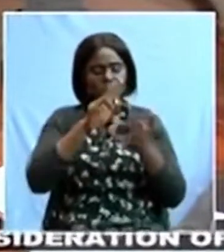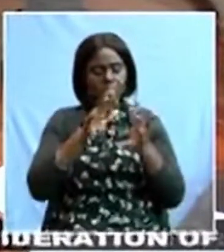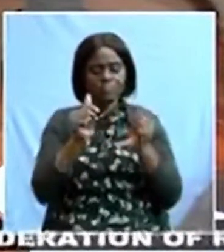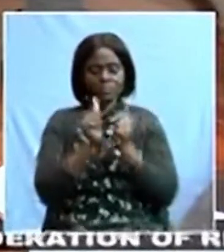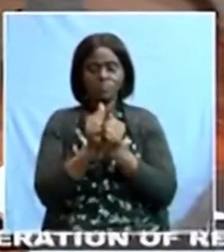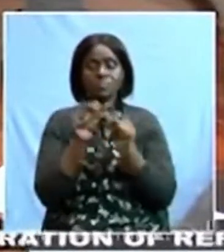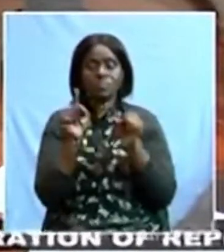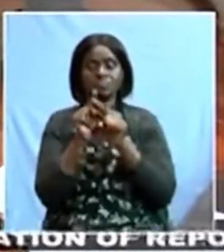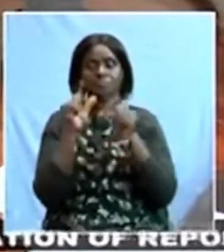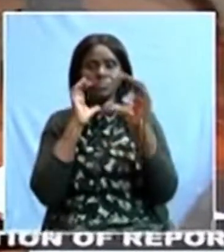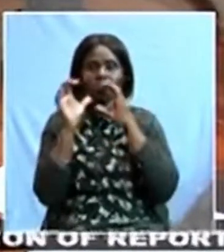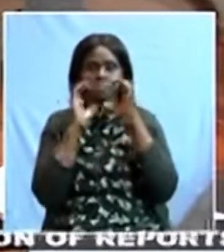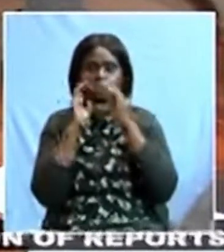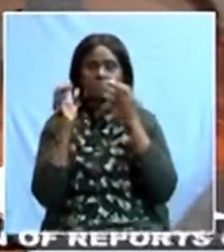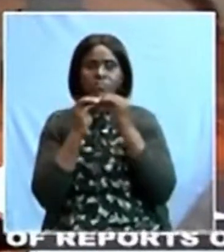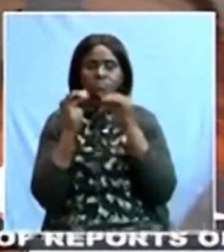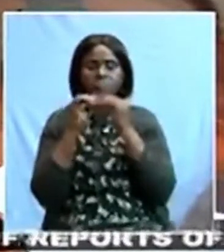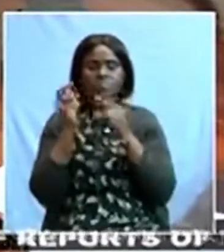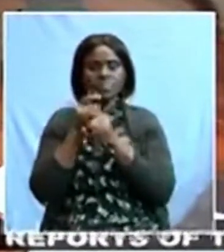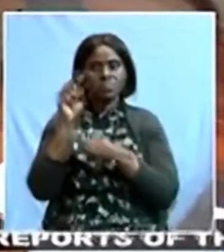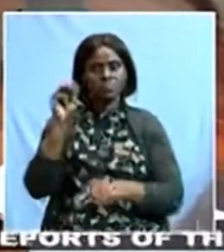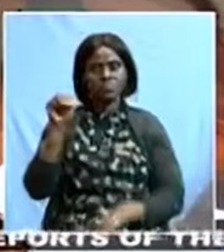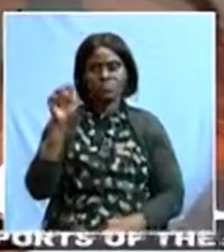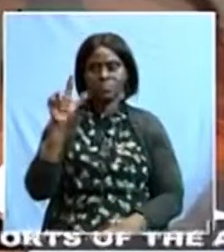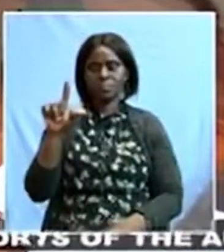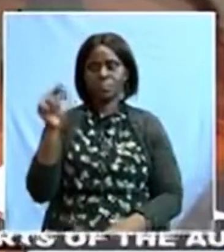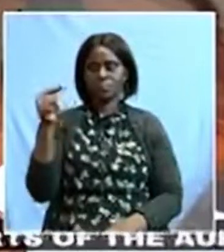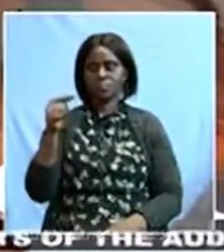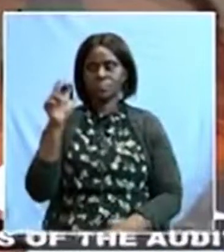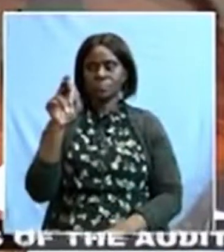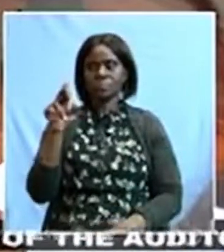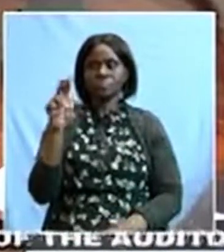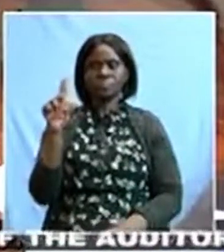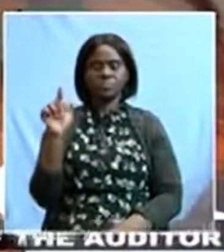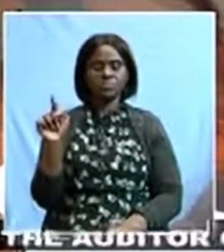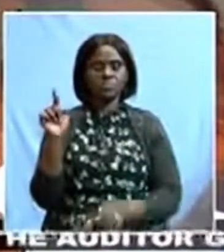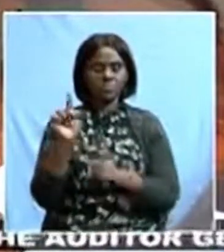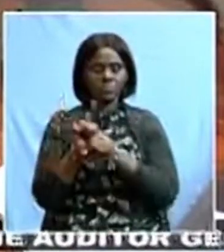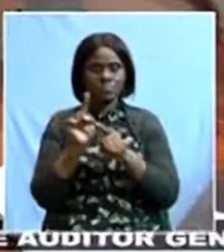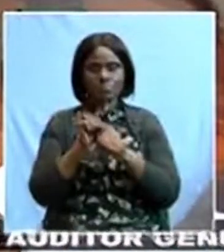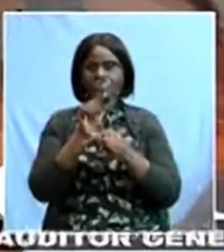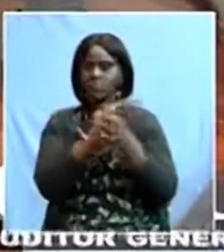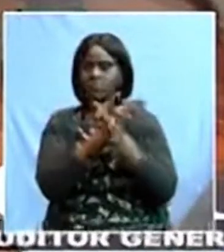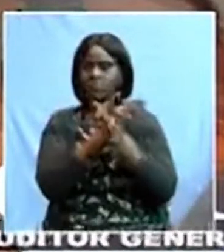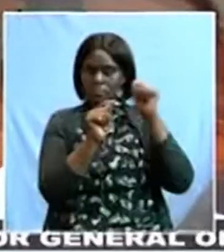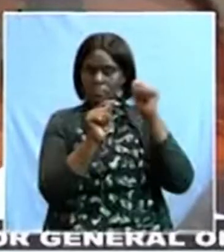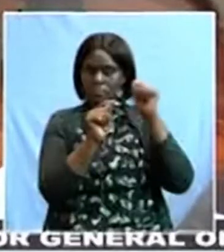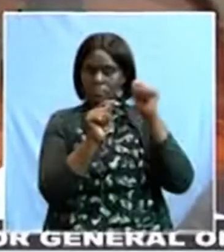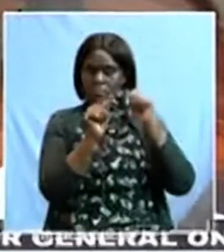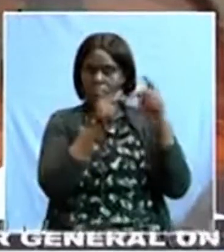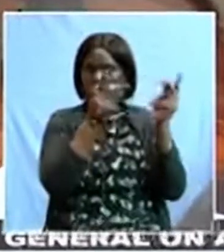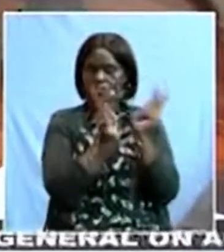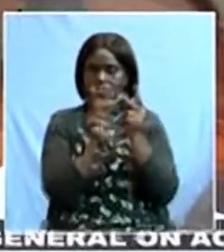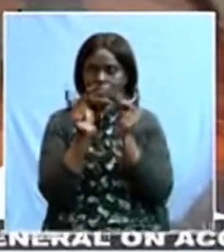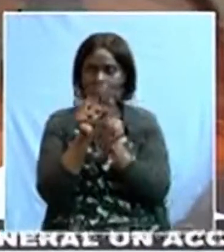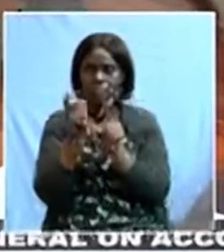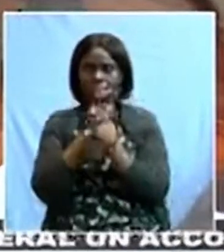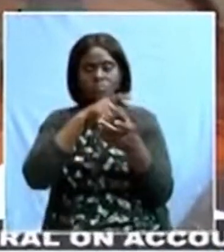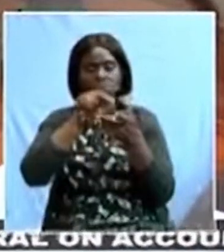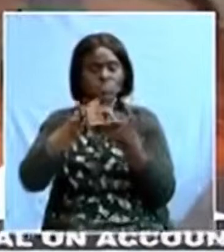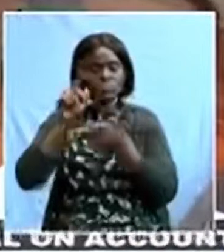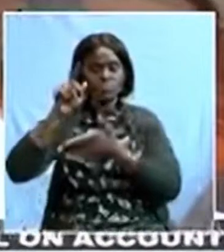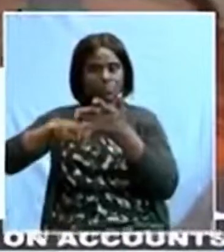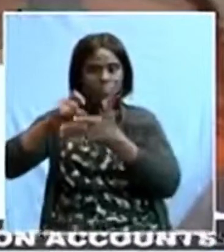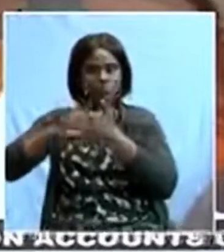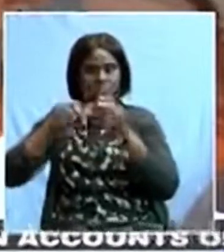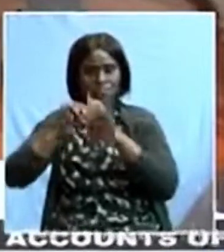with communication from the Ministry of Local Government and Rural Development exempting tourism facilities from paying rates